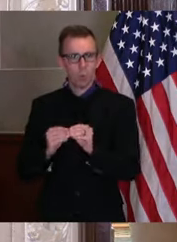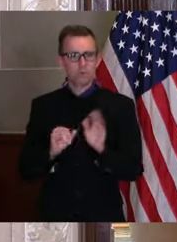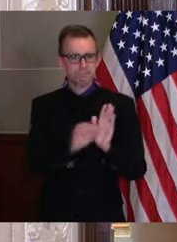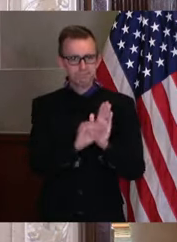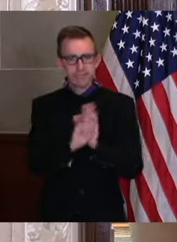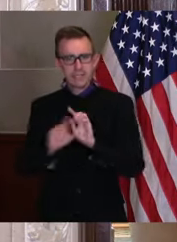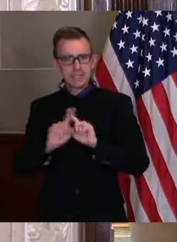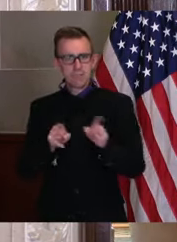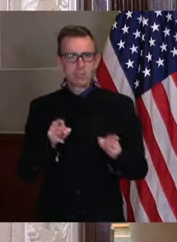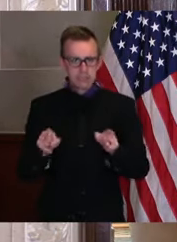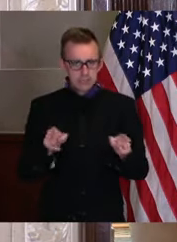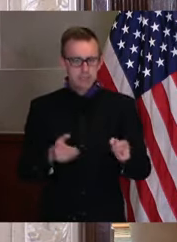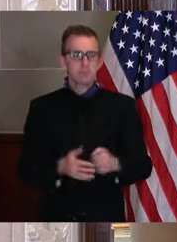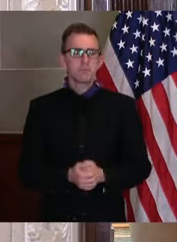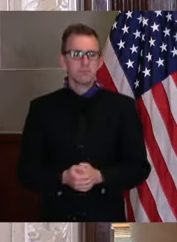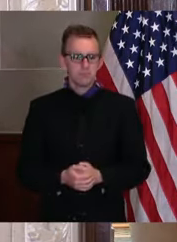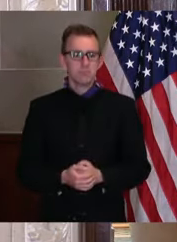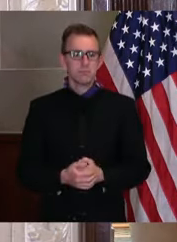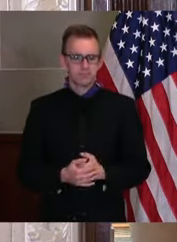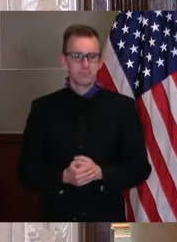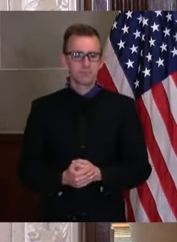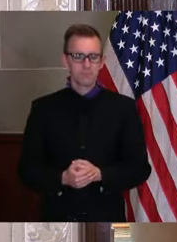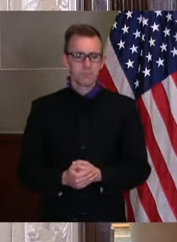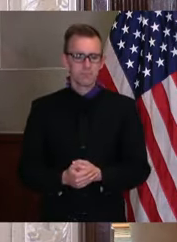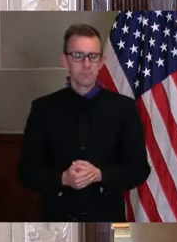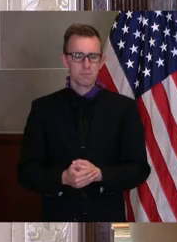identify the people that's had it, will help us, and it'll help